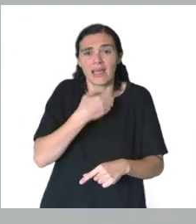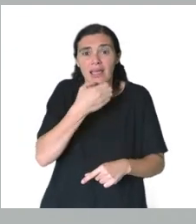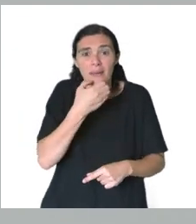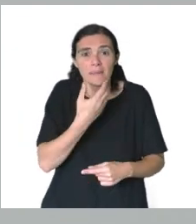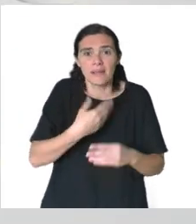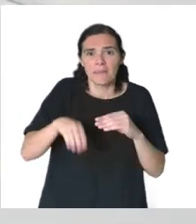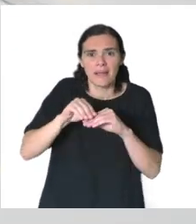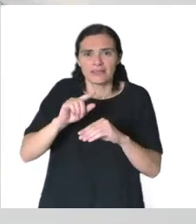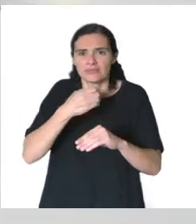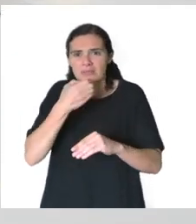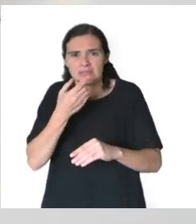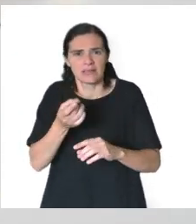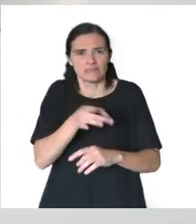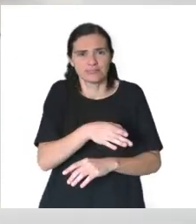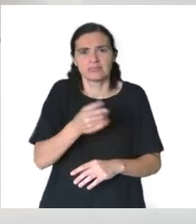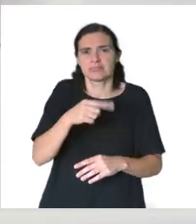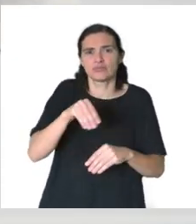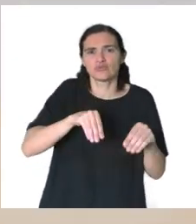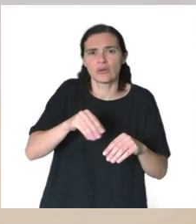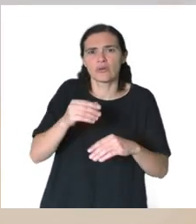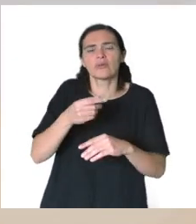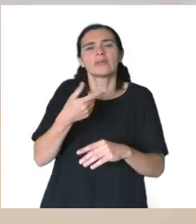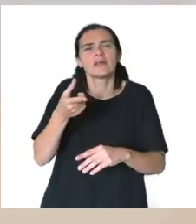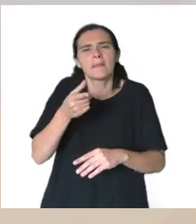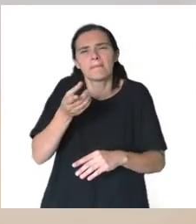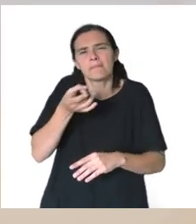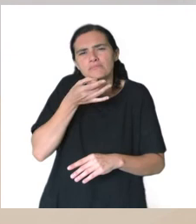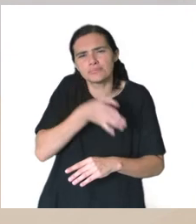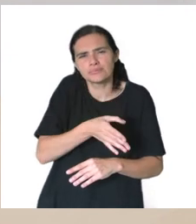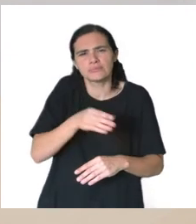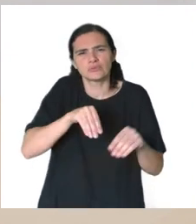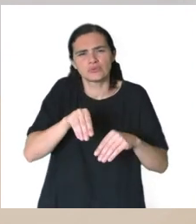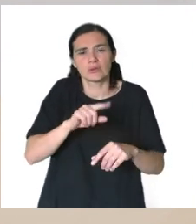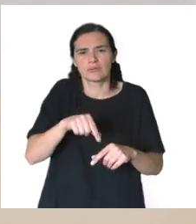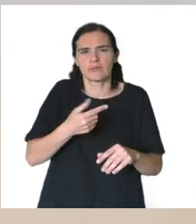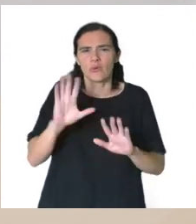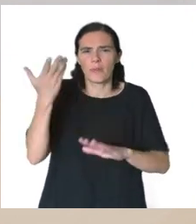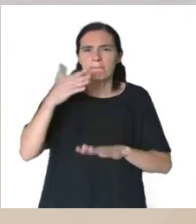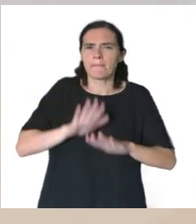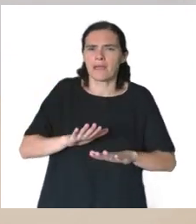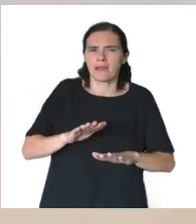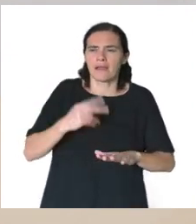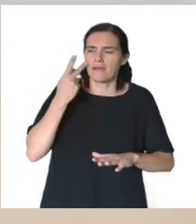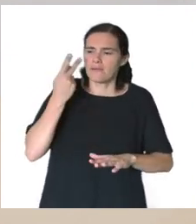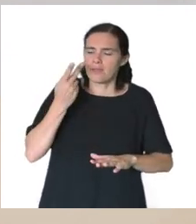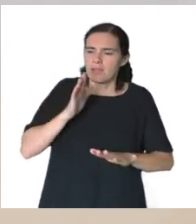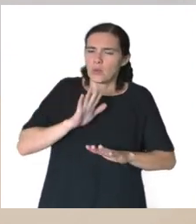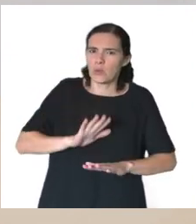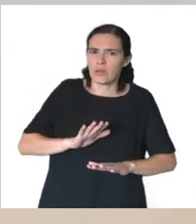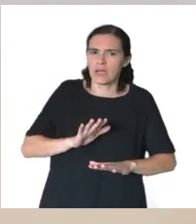apple. A chess game is more than a chess game. When you stop, you slow down in your